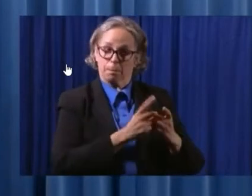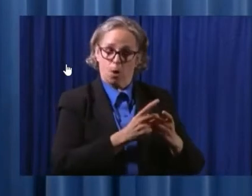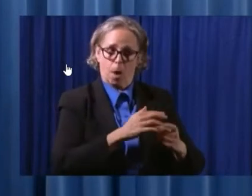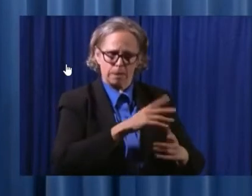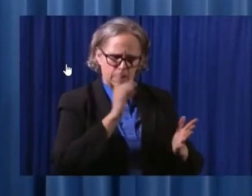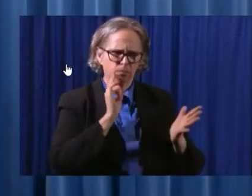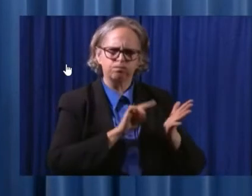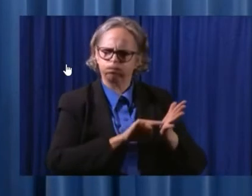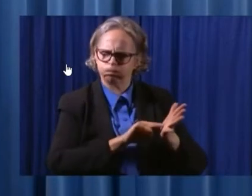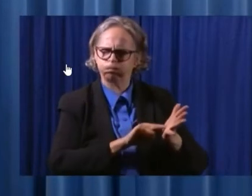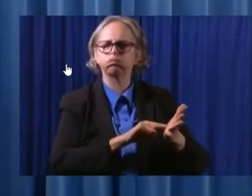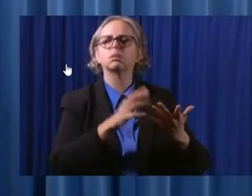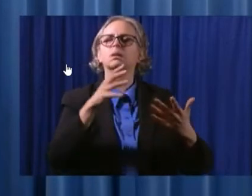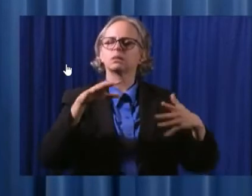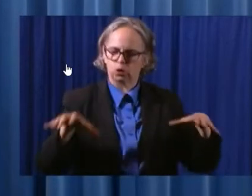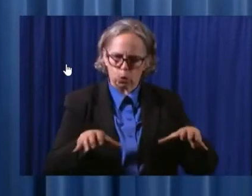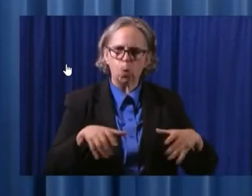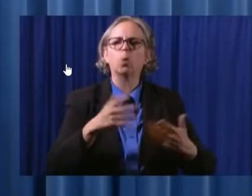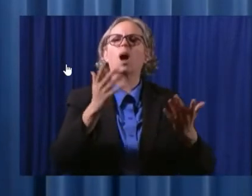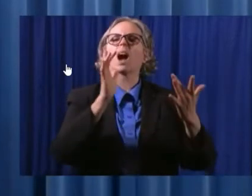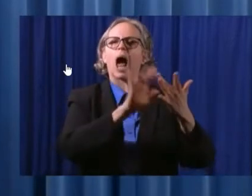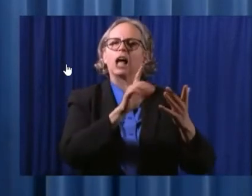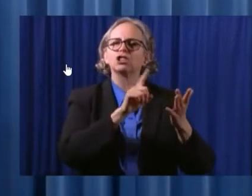to individuals who have been infected.